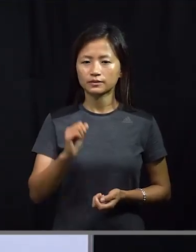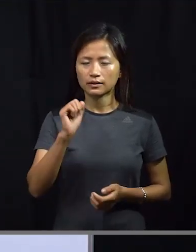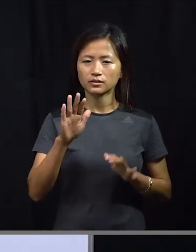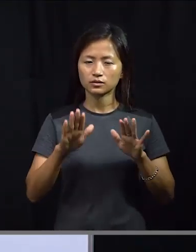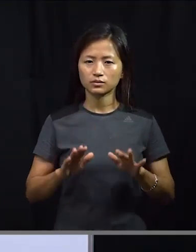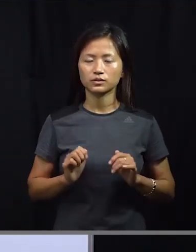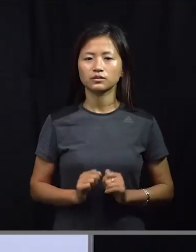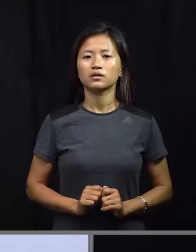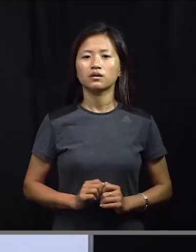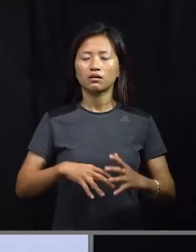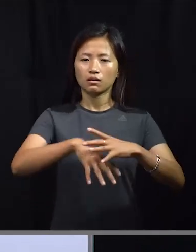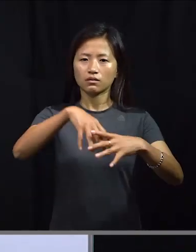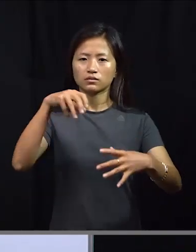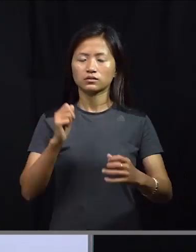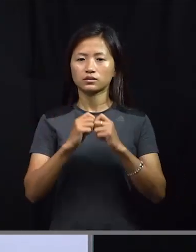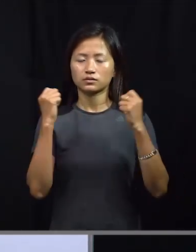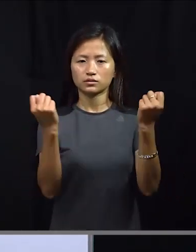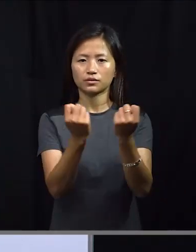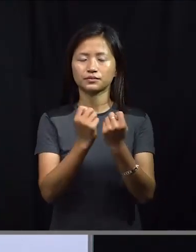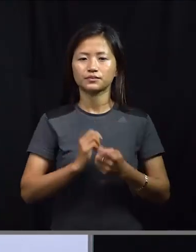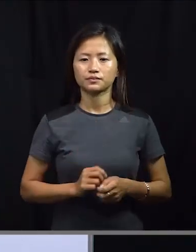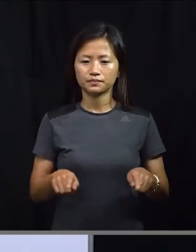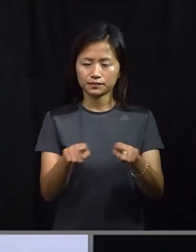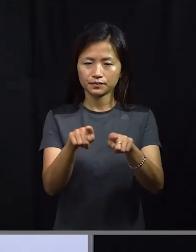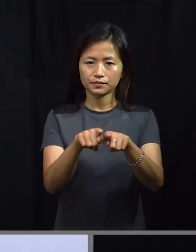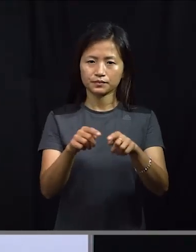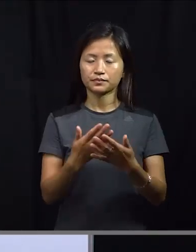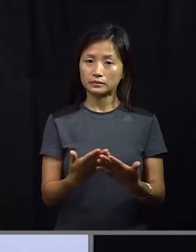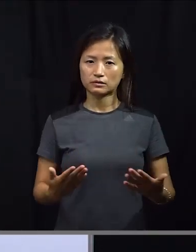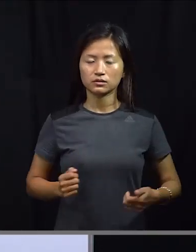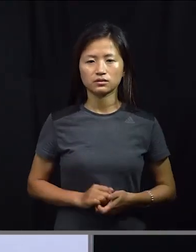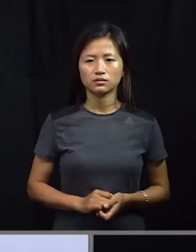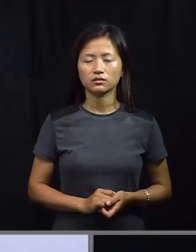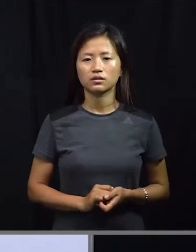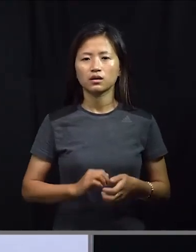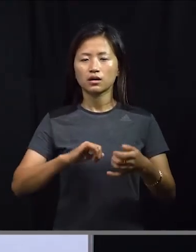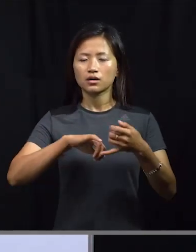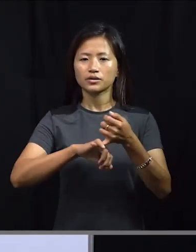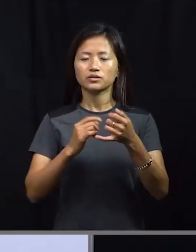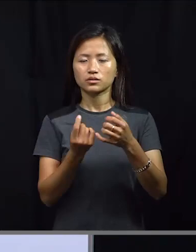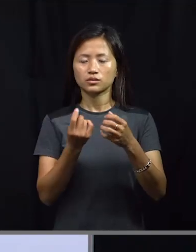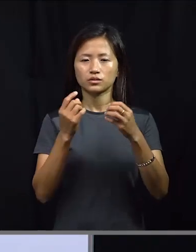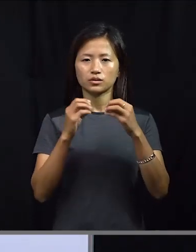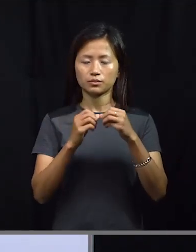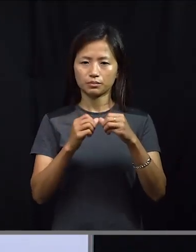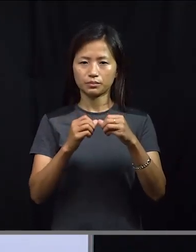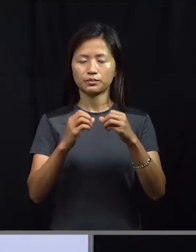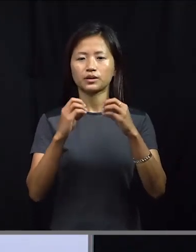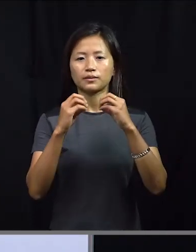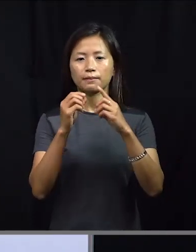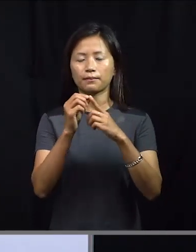be outside the tribe. Same thing, they also have Sabinda, okay,